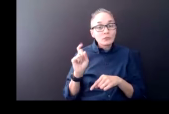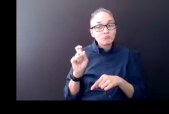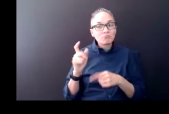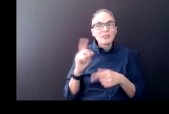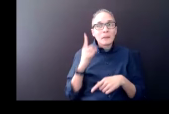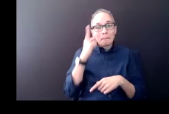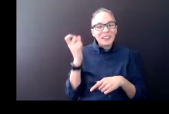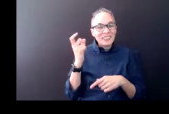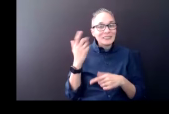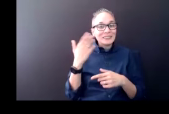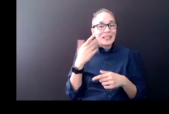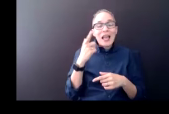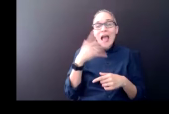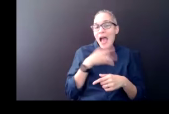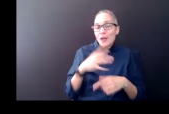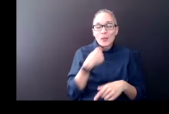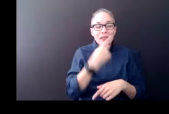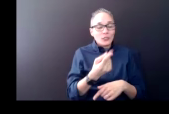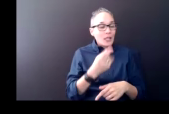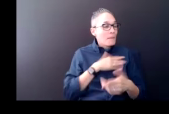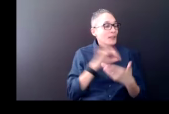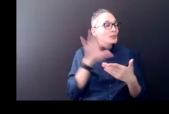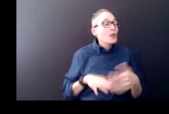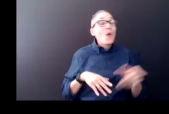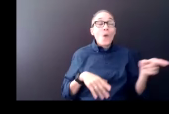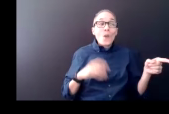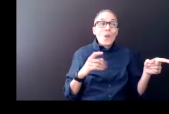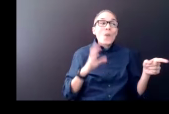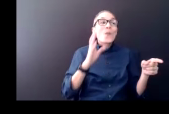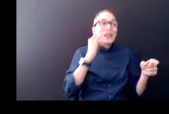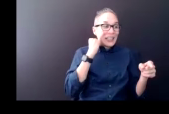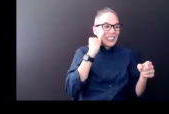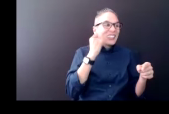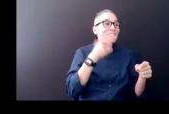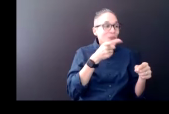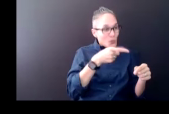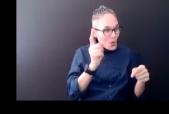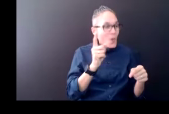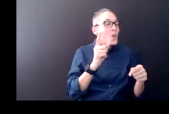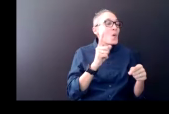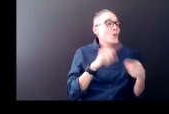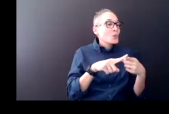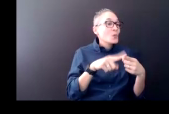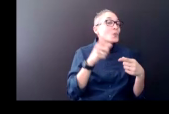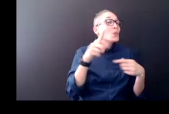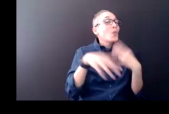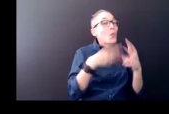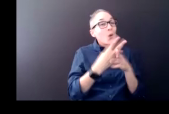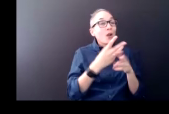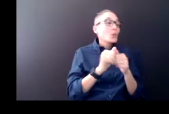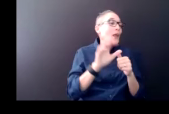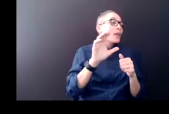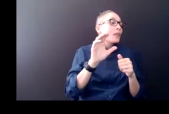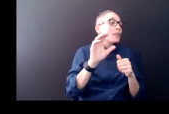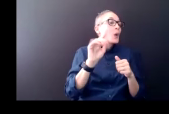things? Because I don't like to tell my students that yes, like if you're going to go into the coding world, you're probably going to be using AI with coding,